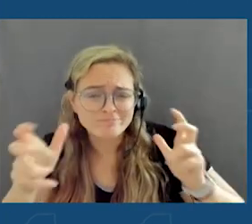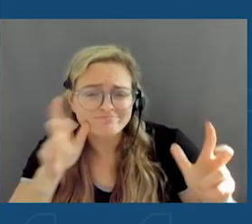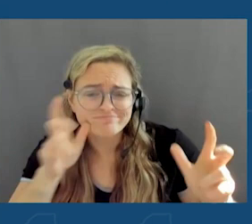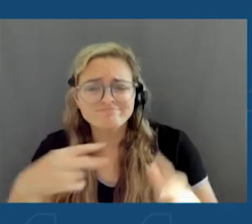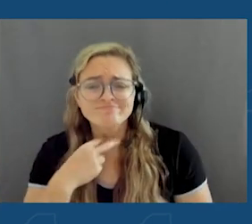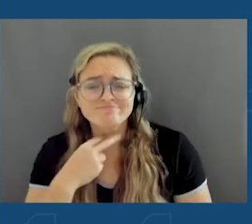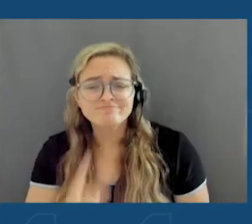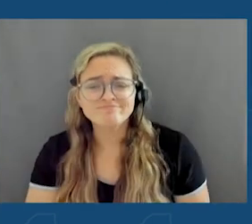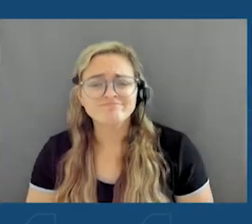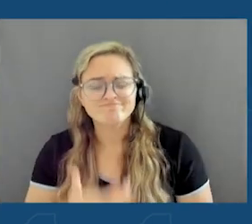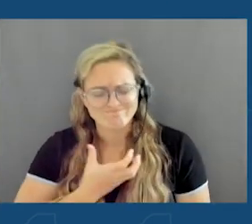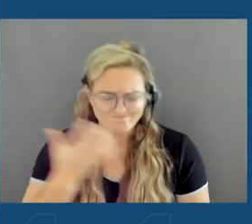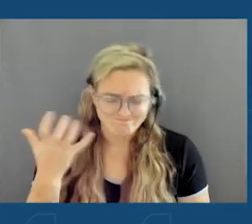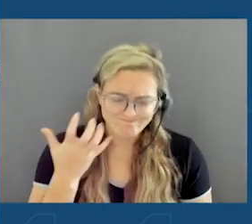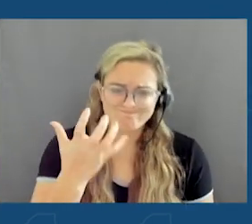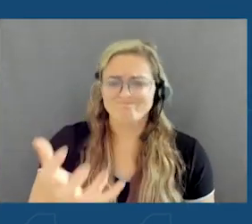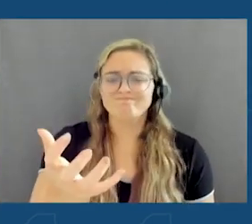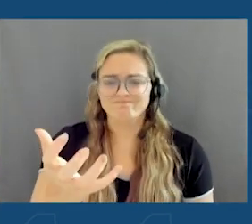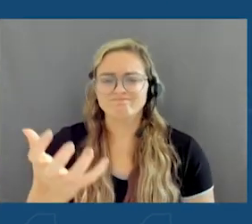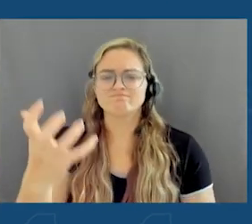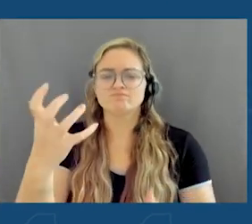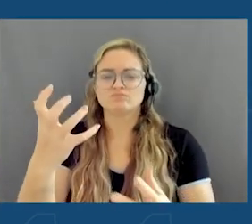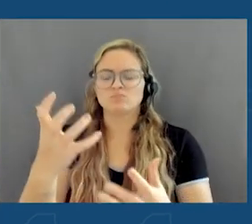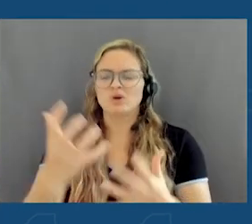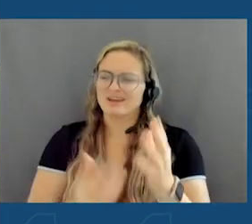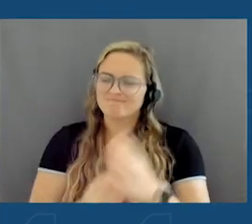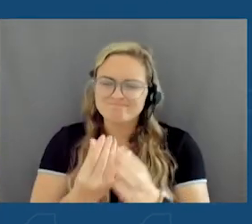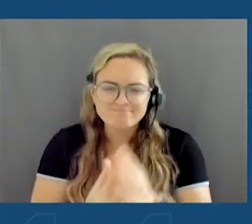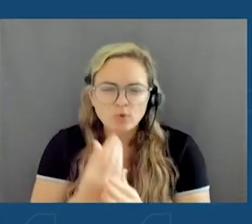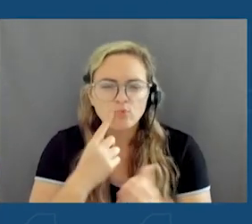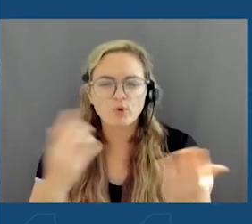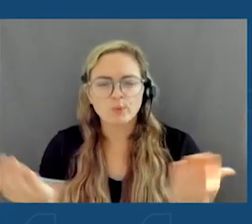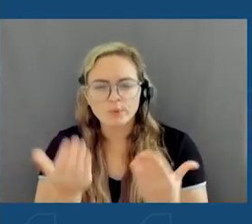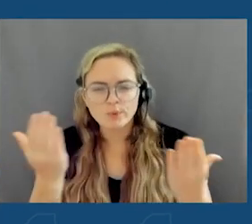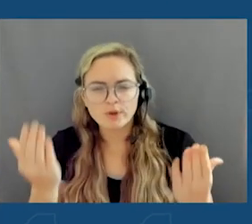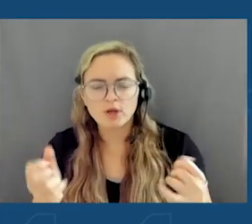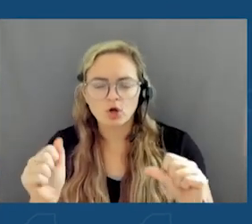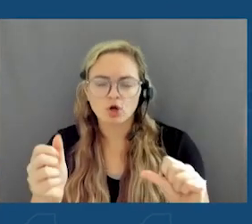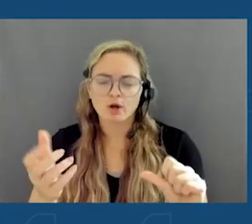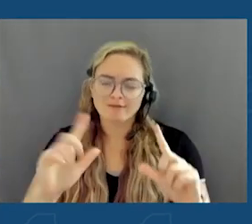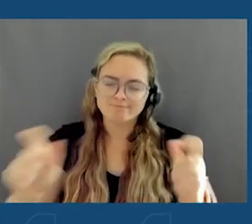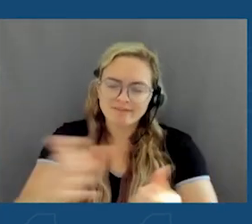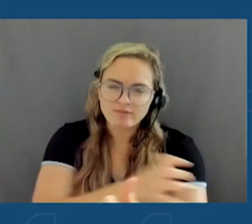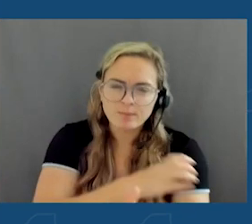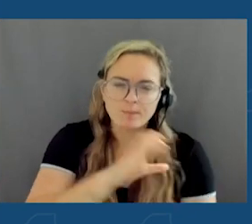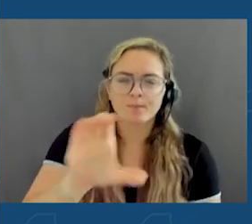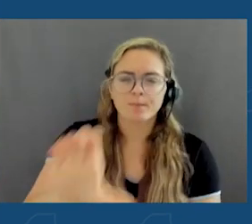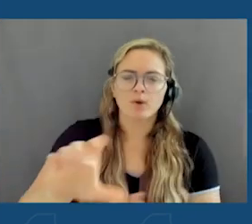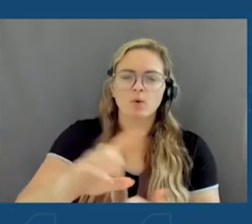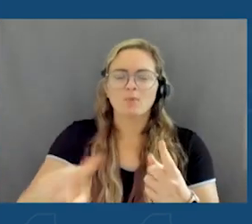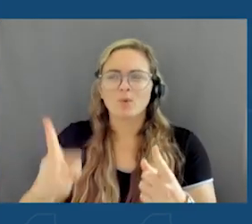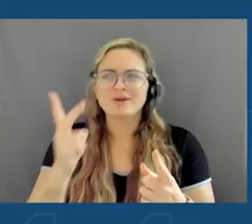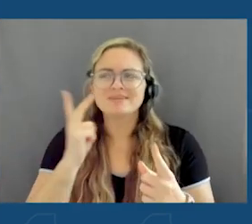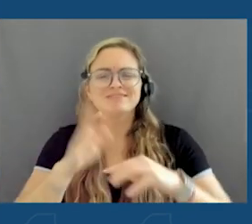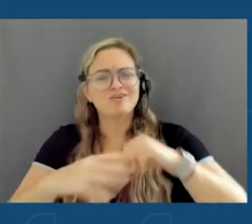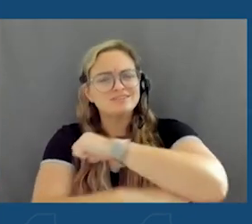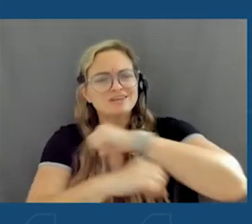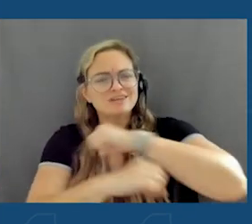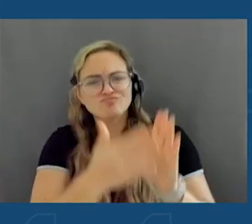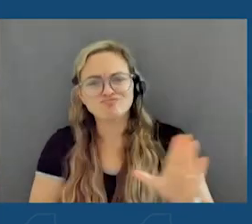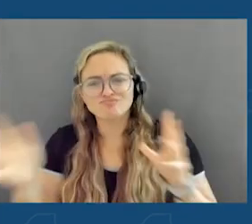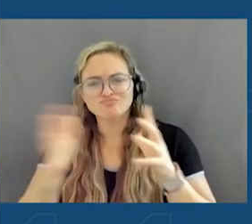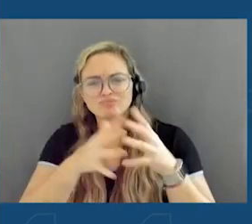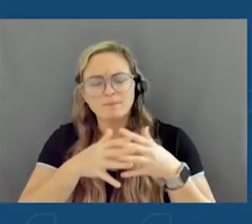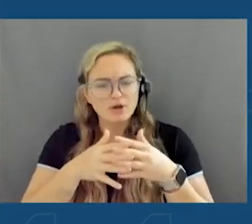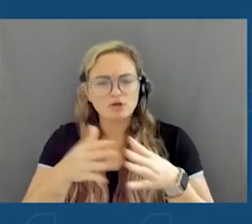we can take them and cultivate that and nurture that here, give them the power. But I want to see them on stages all across America,